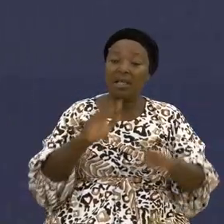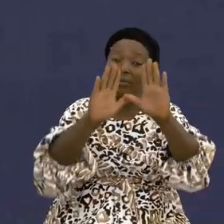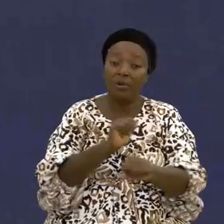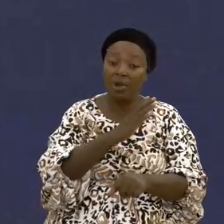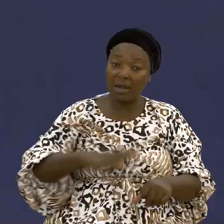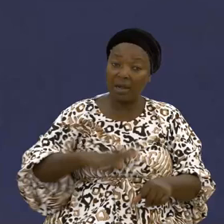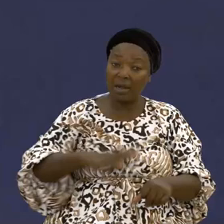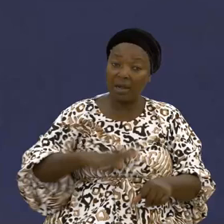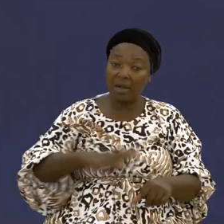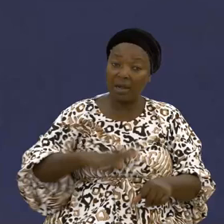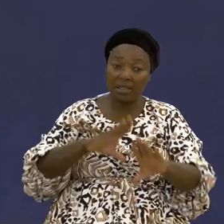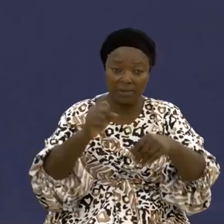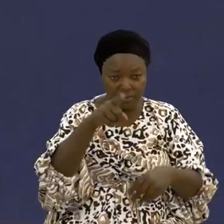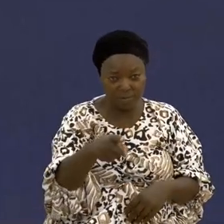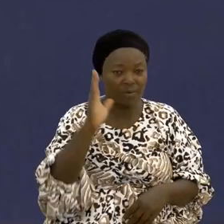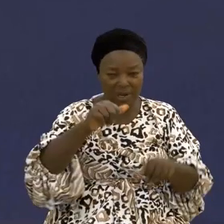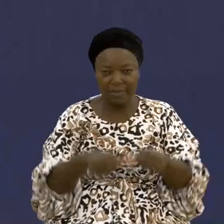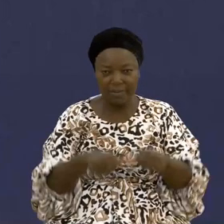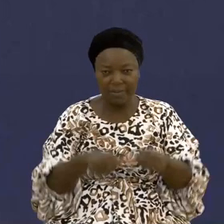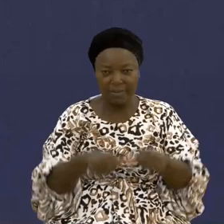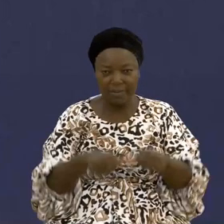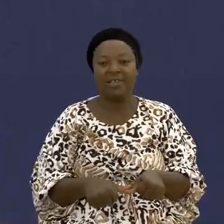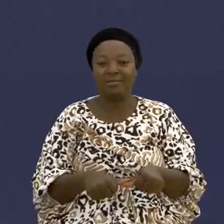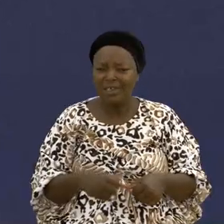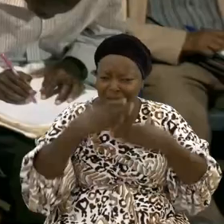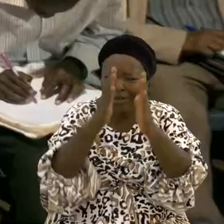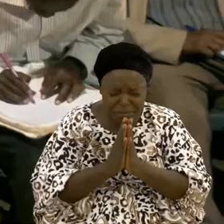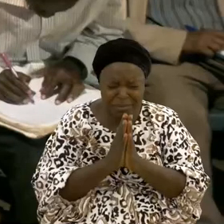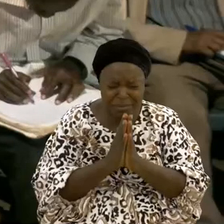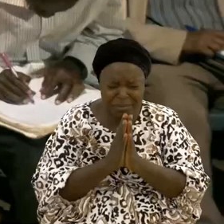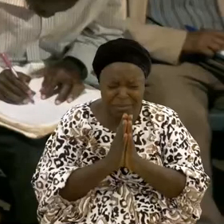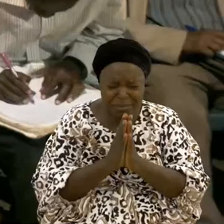you will abide. Amen. Amen.